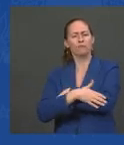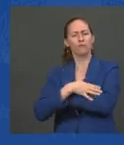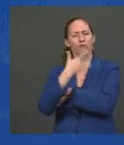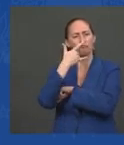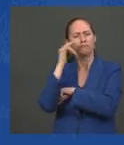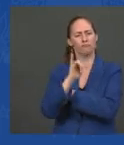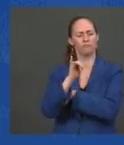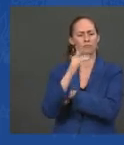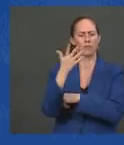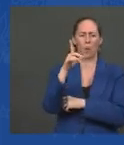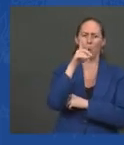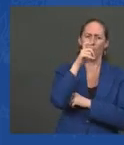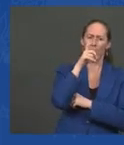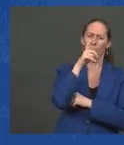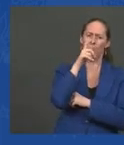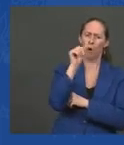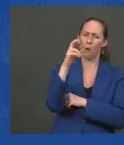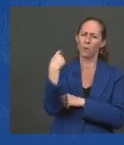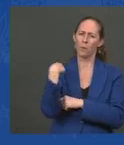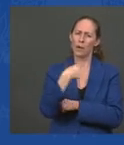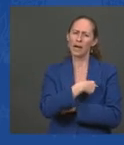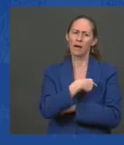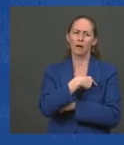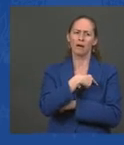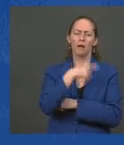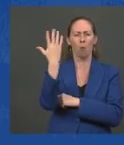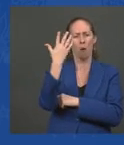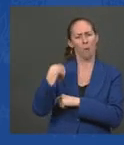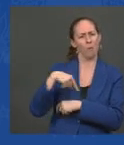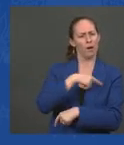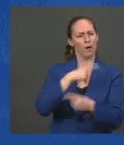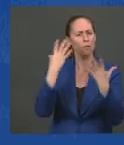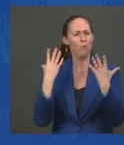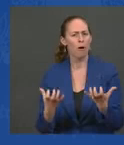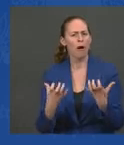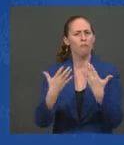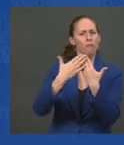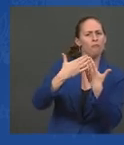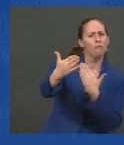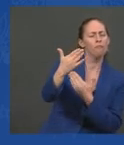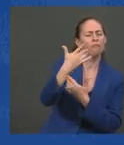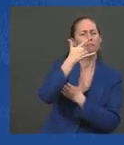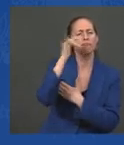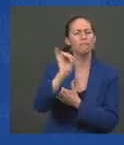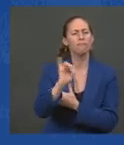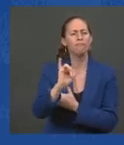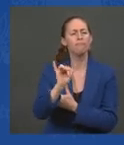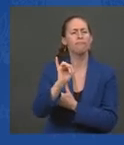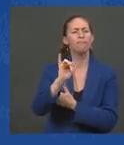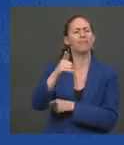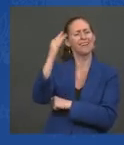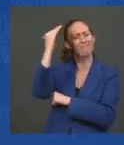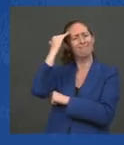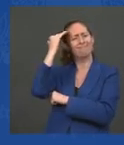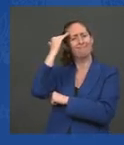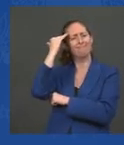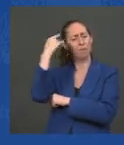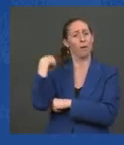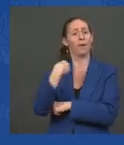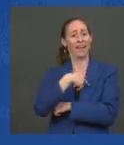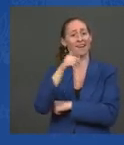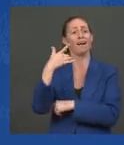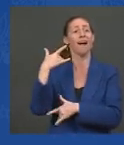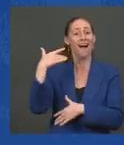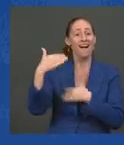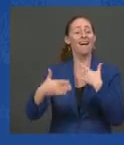be and what we want to be. I know the progress does not come